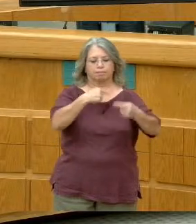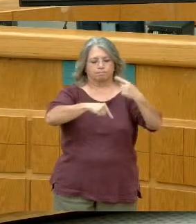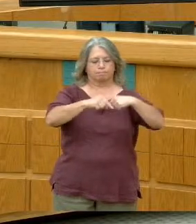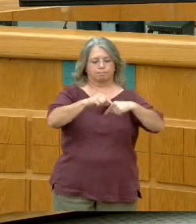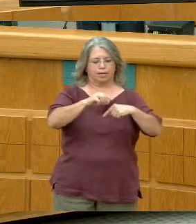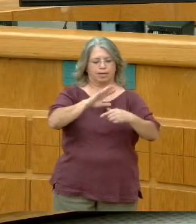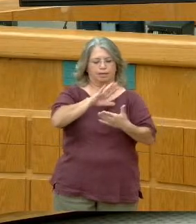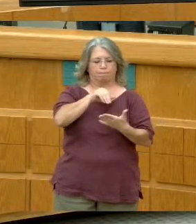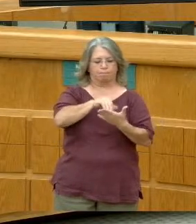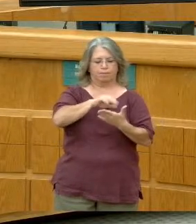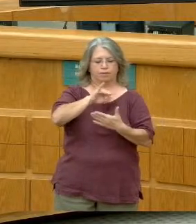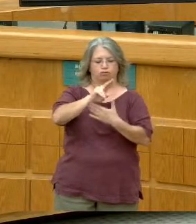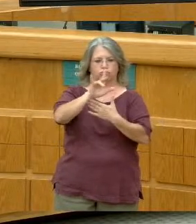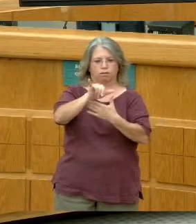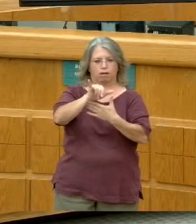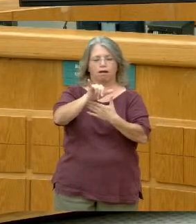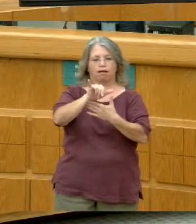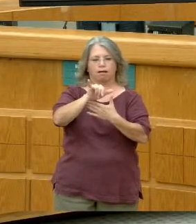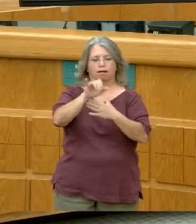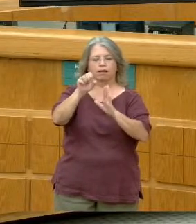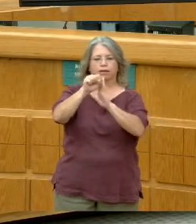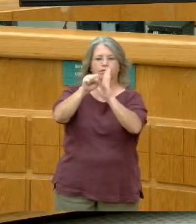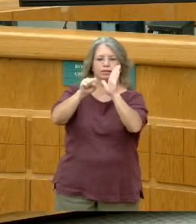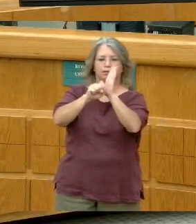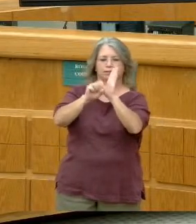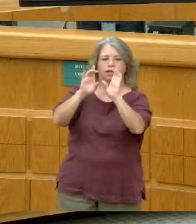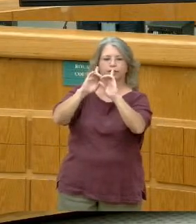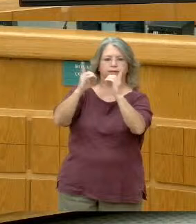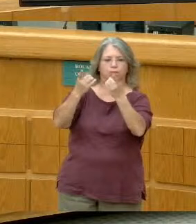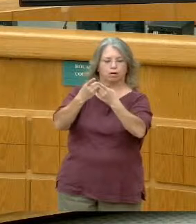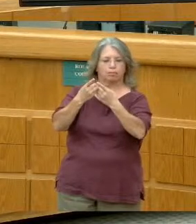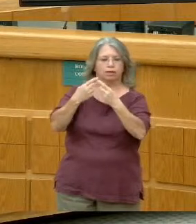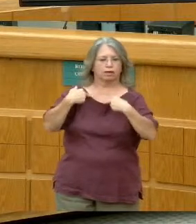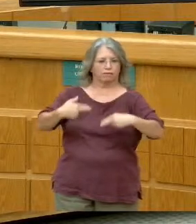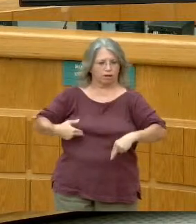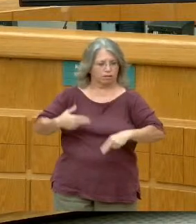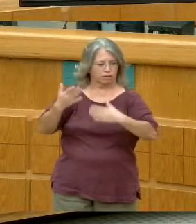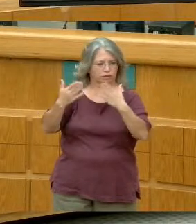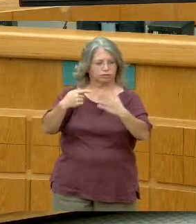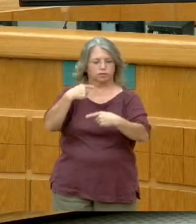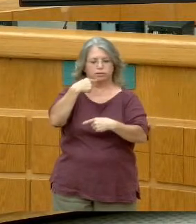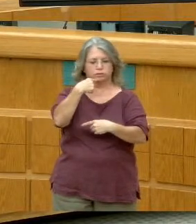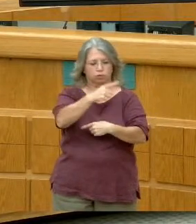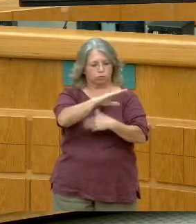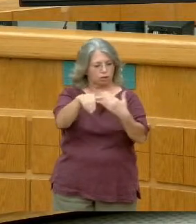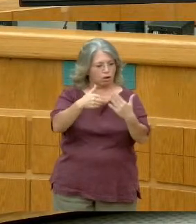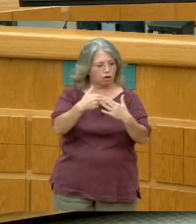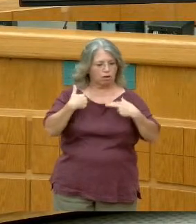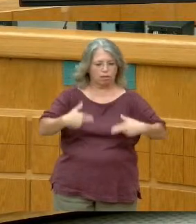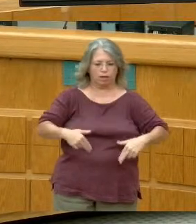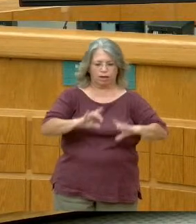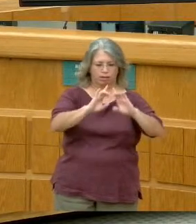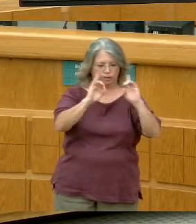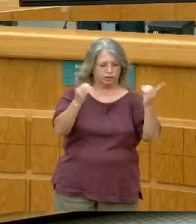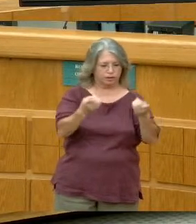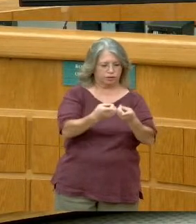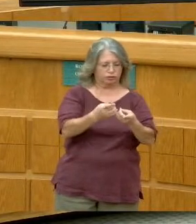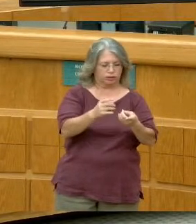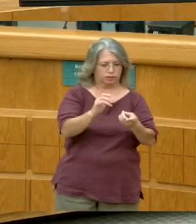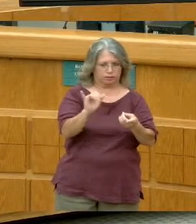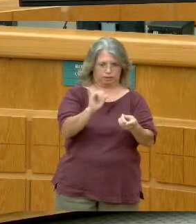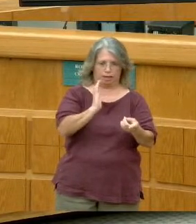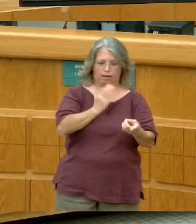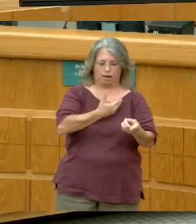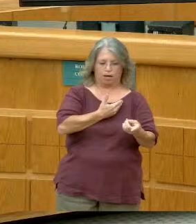state Department of Health and Human Services told all health districts like ours that we can help you